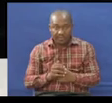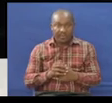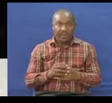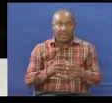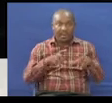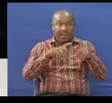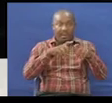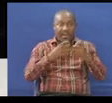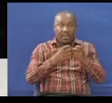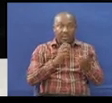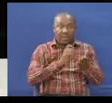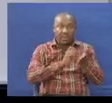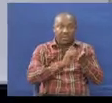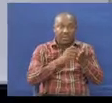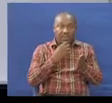is 0,